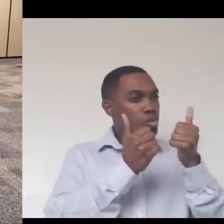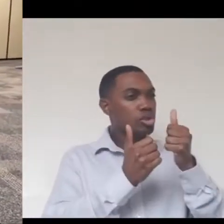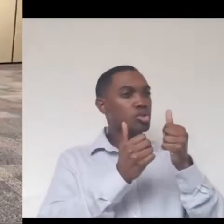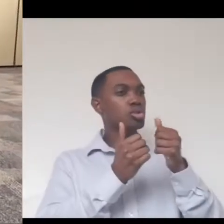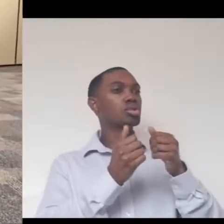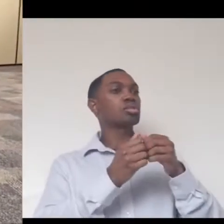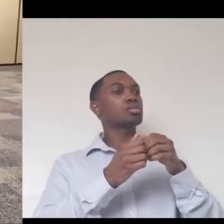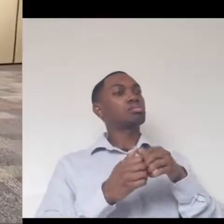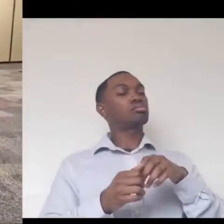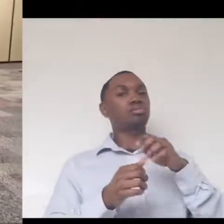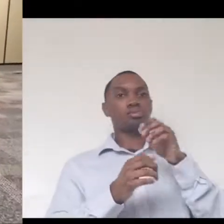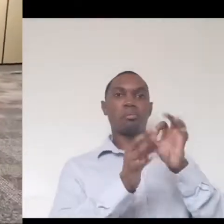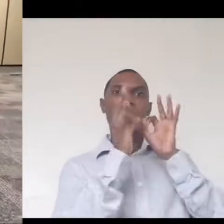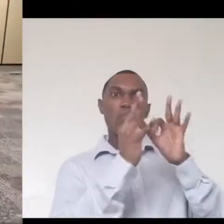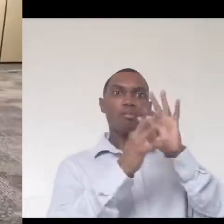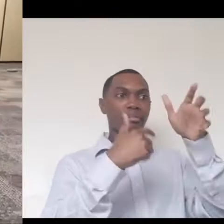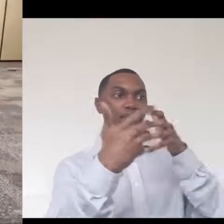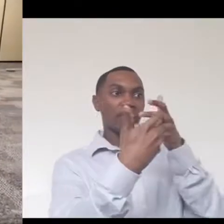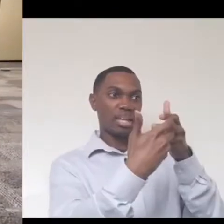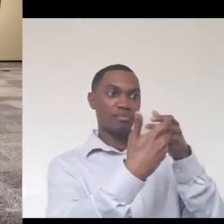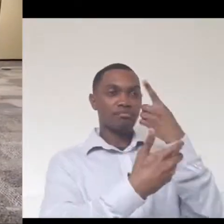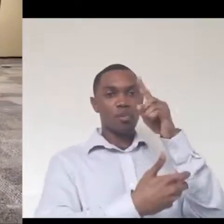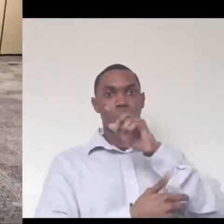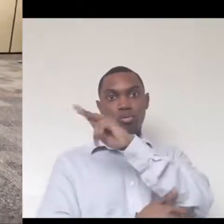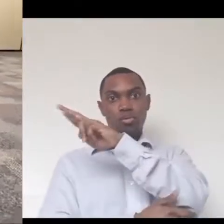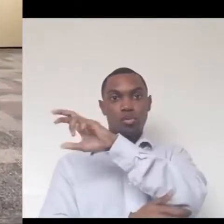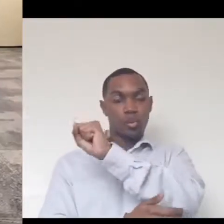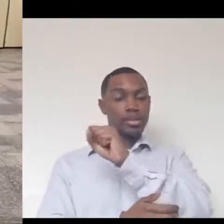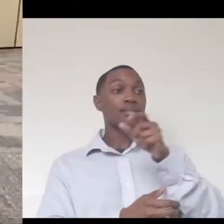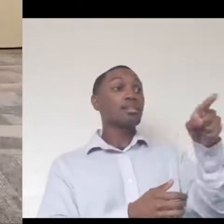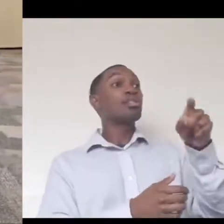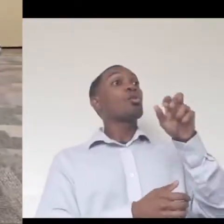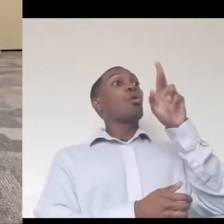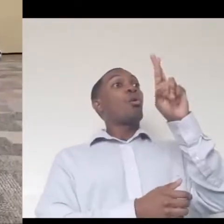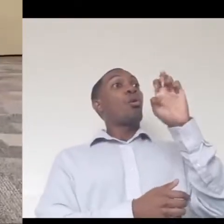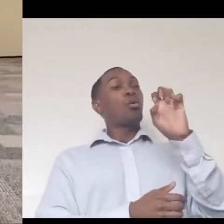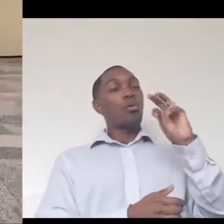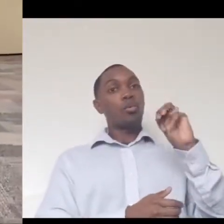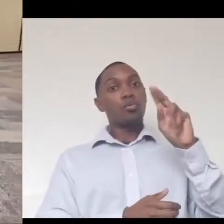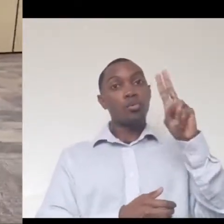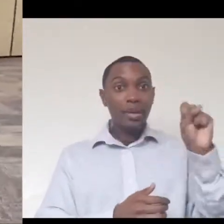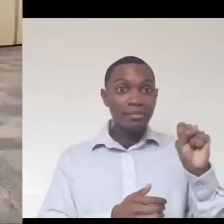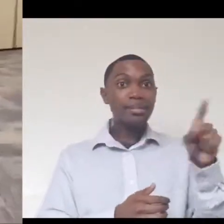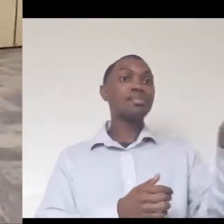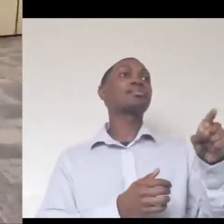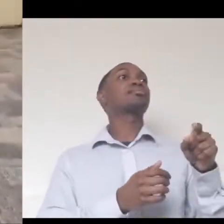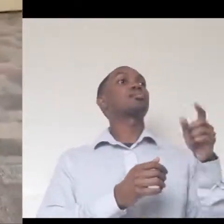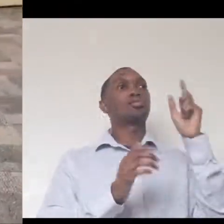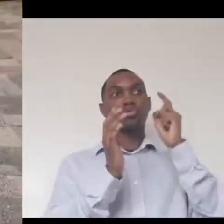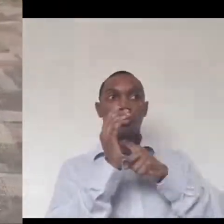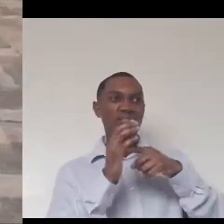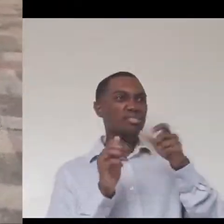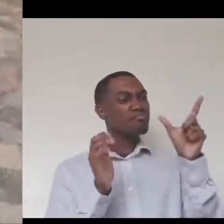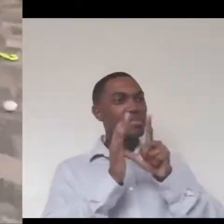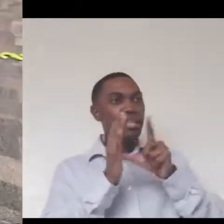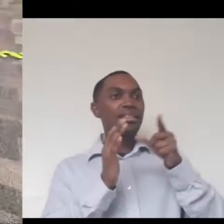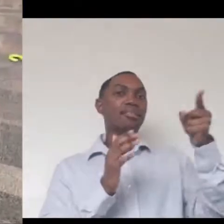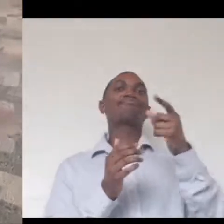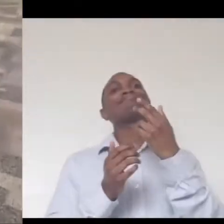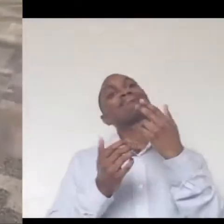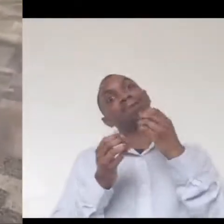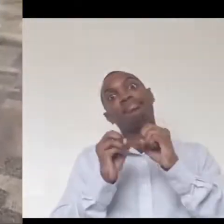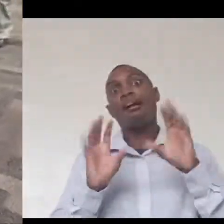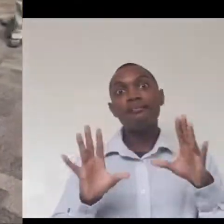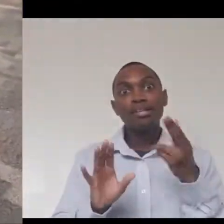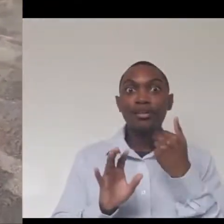And Remus stuck out to us right away. I mean, he's obviously adorable, so that helped, but he just has always had